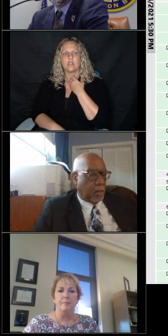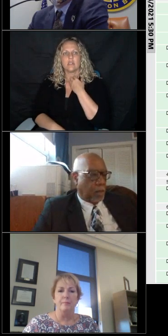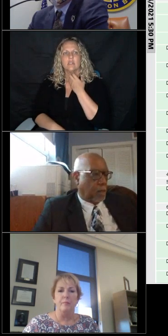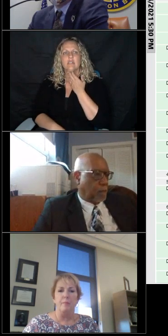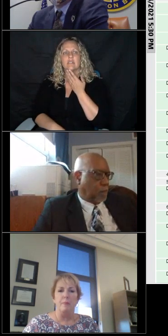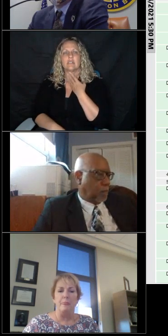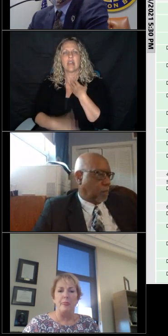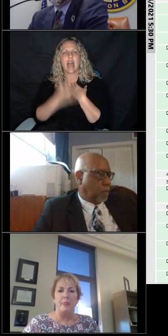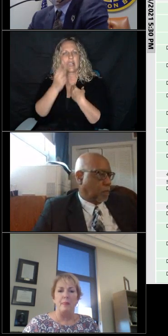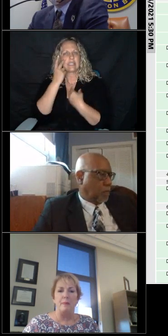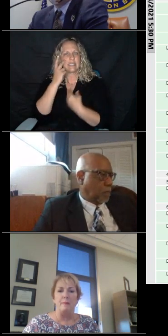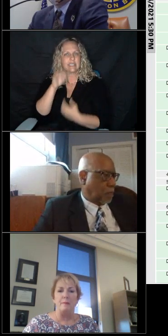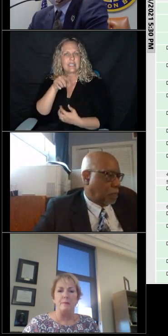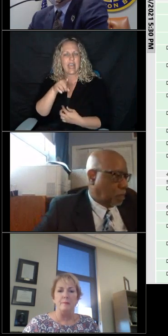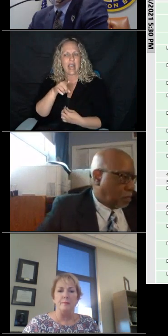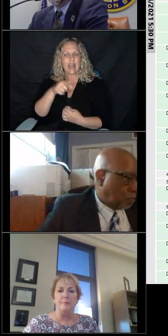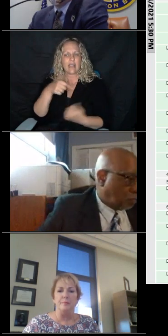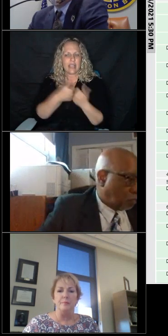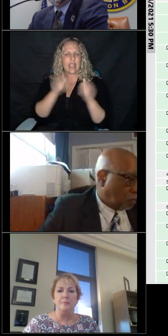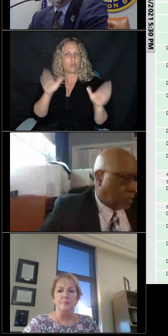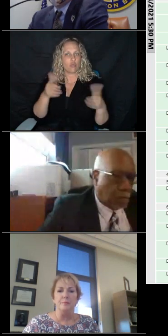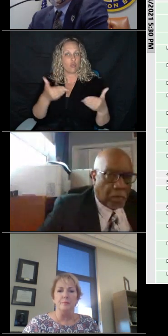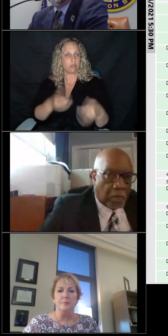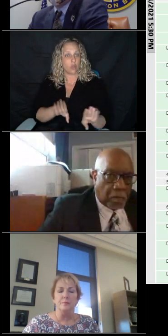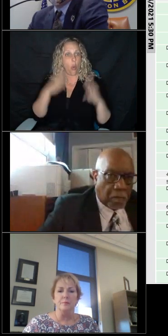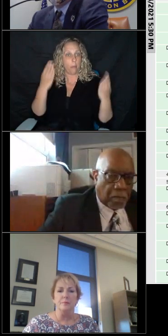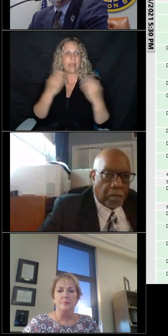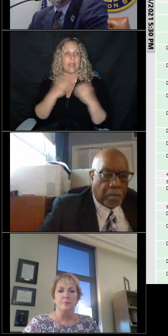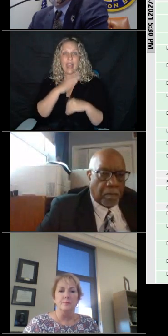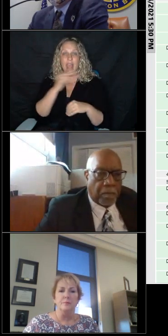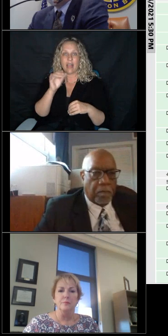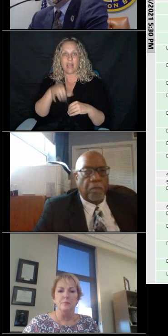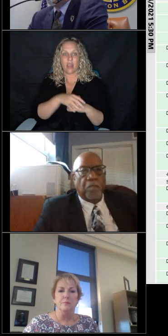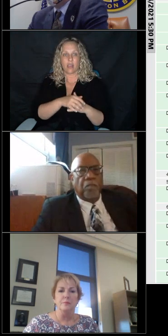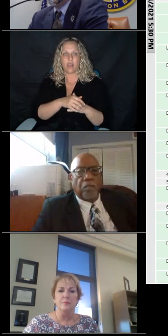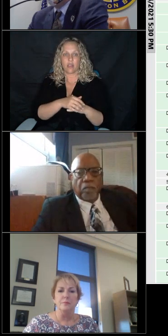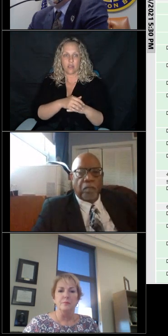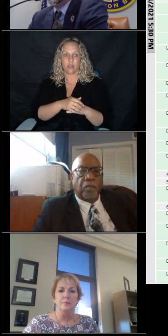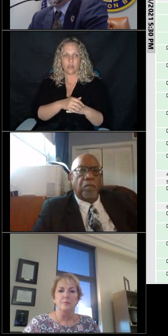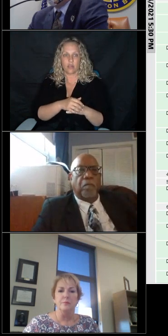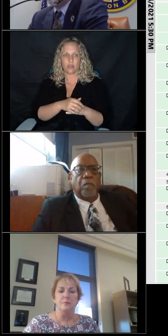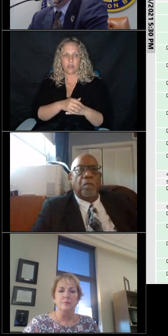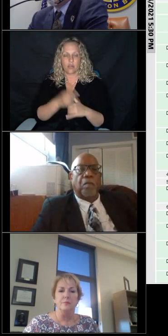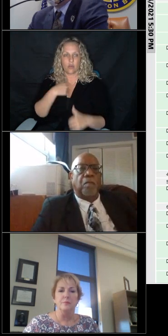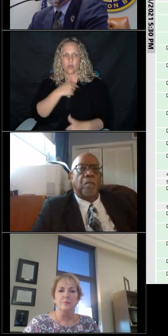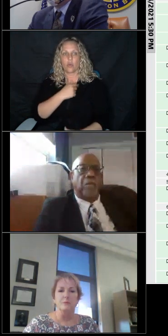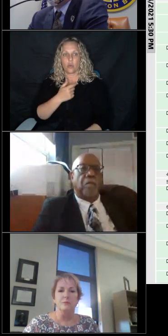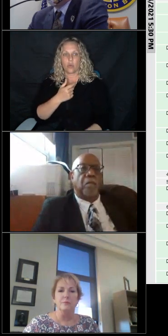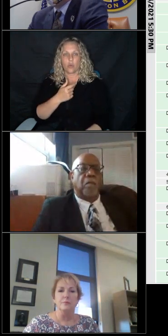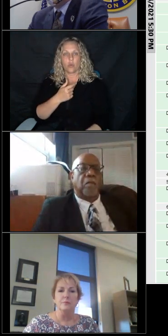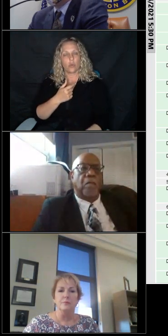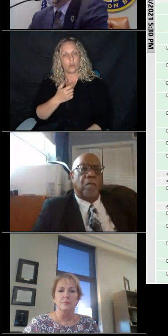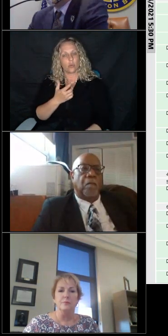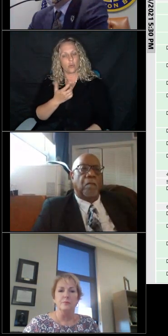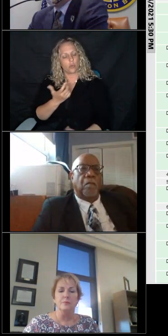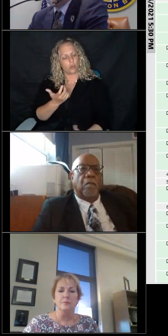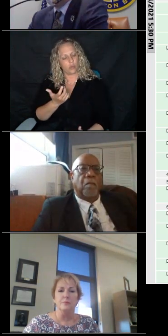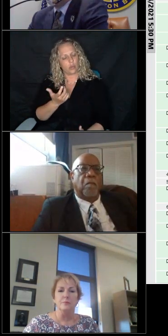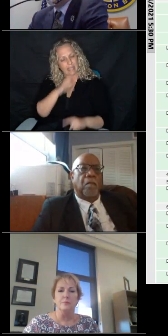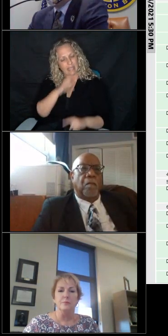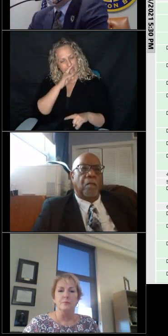I'd like to see that the game room is open and that, you know, we get the kids